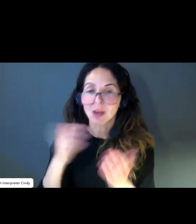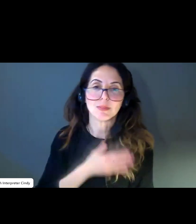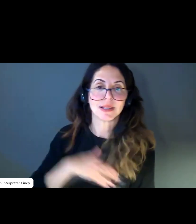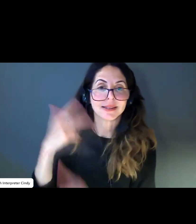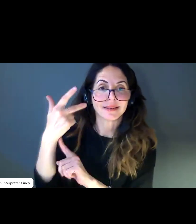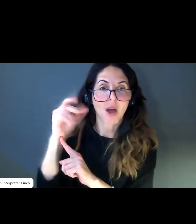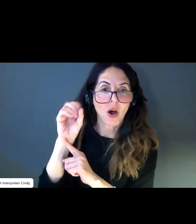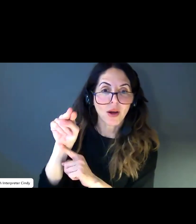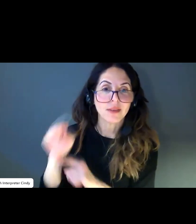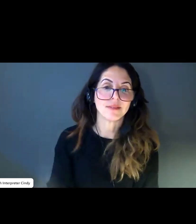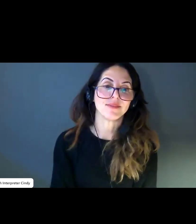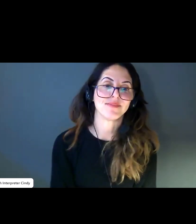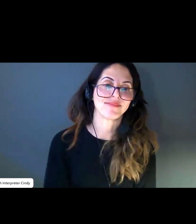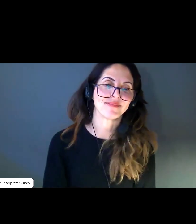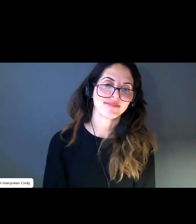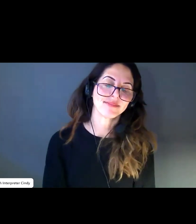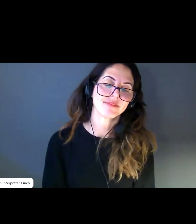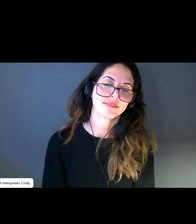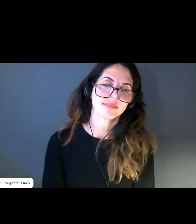her camera on.